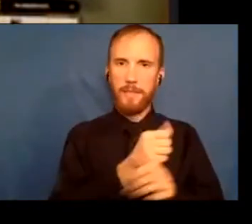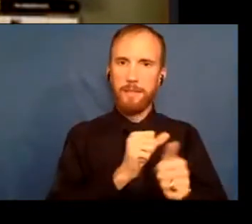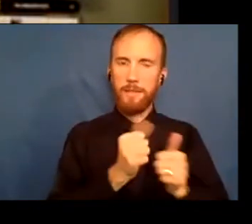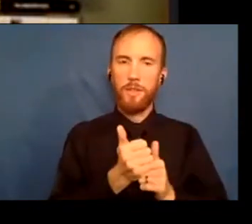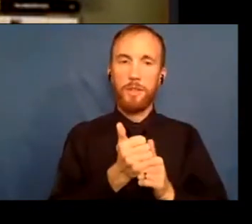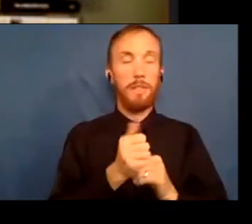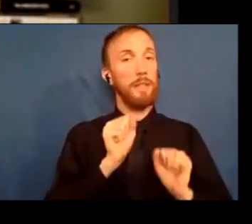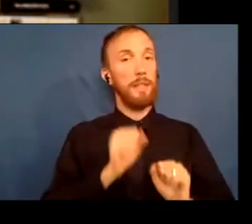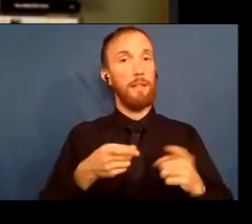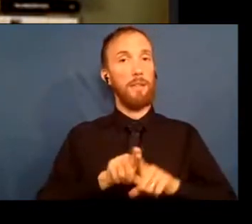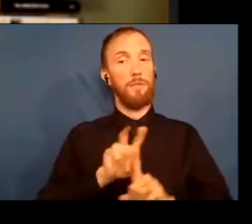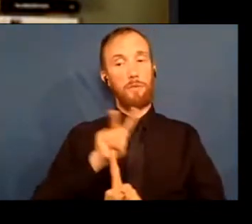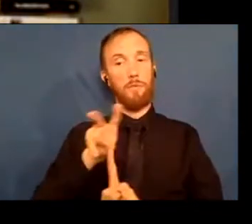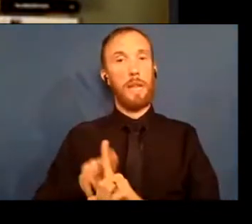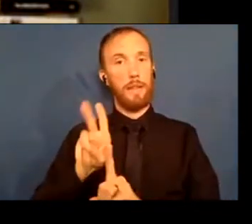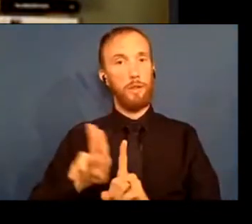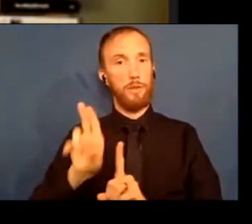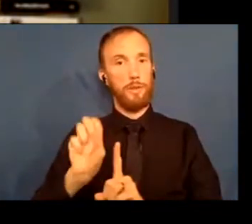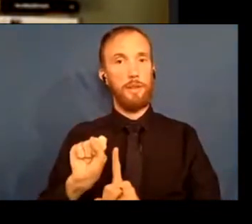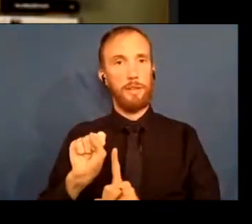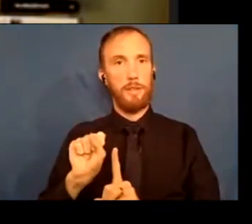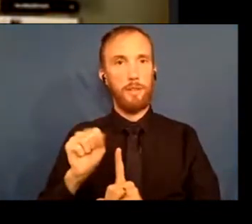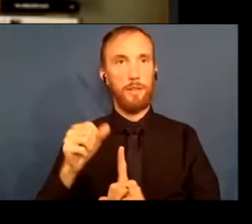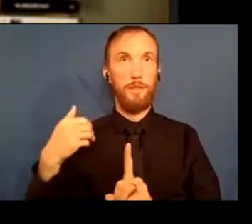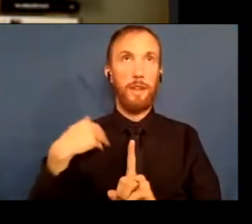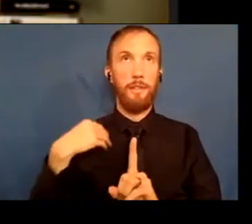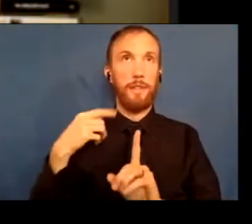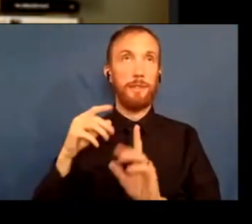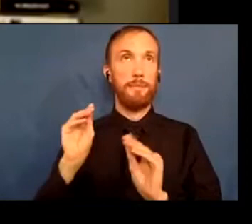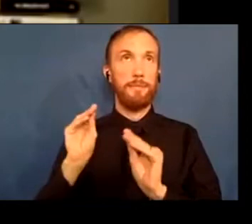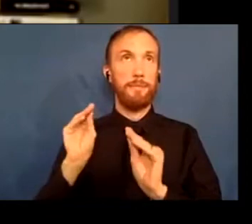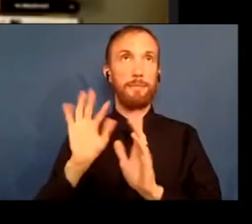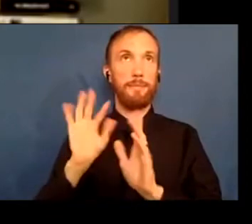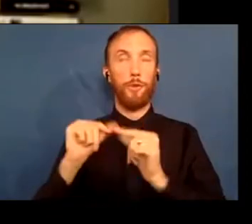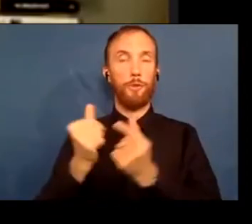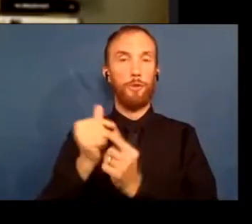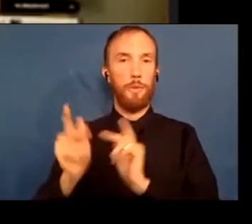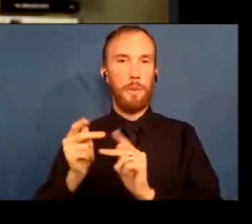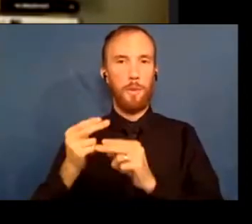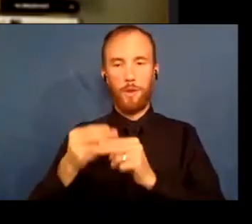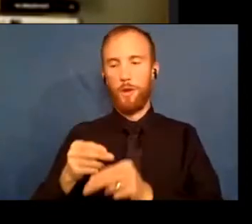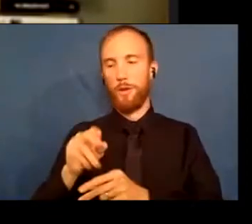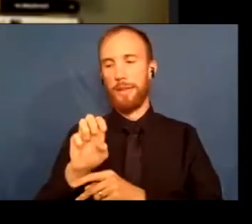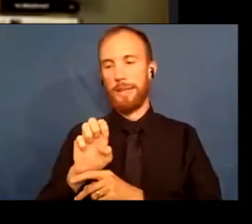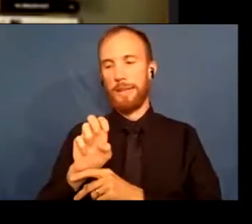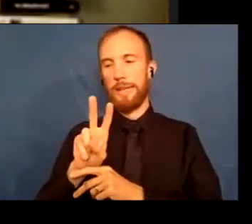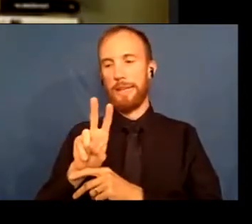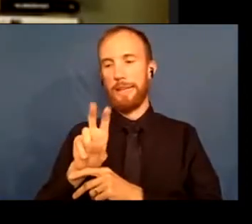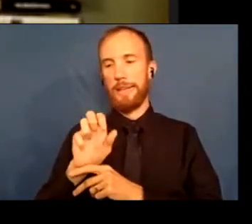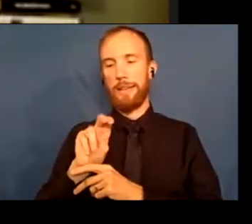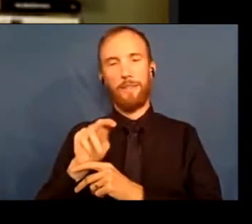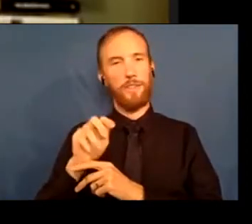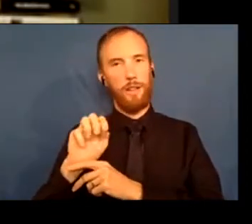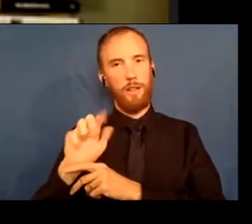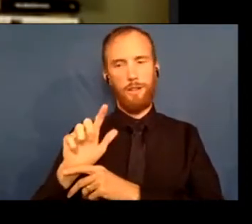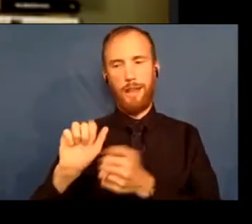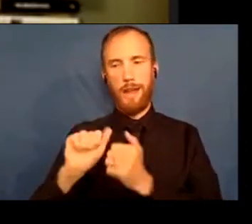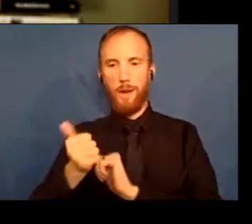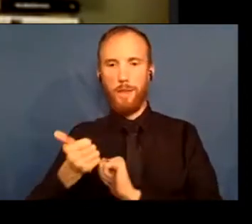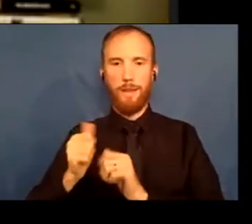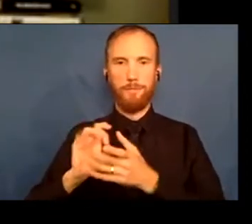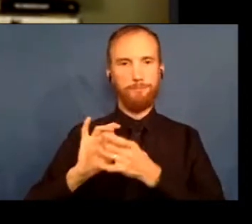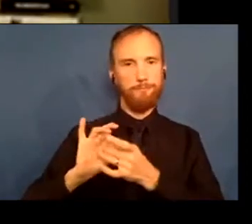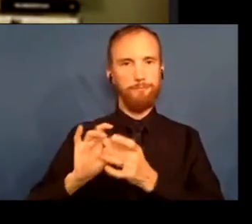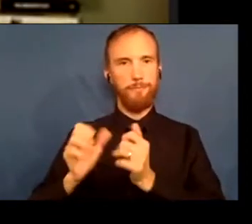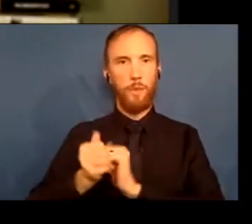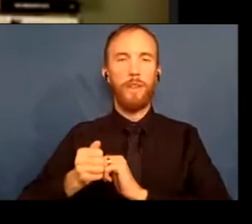mythical group of people called the evangelicals and their relationship to the Republican Party. You know, do we have